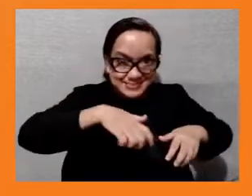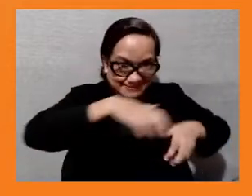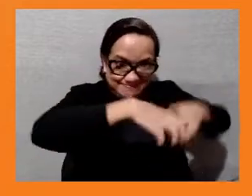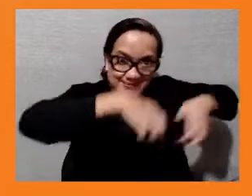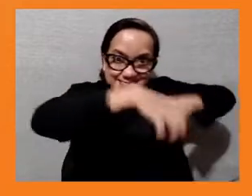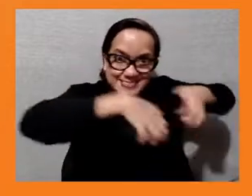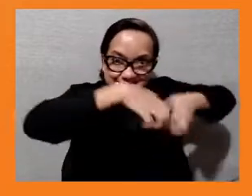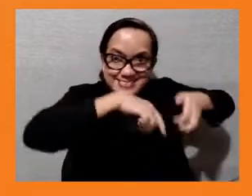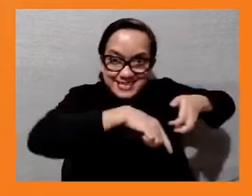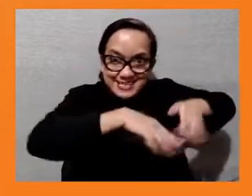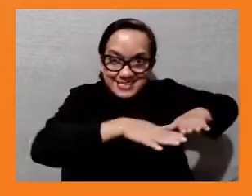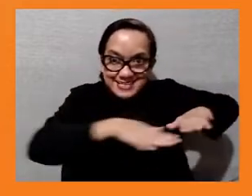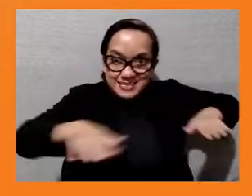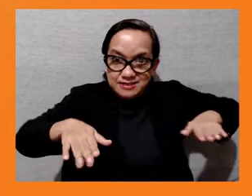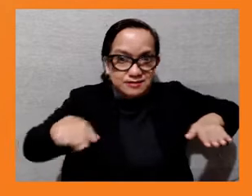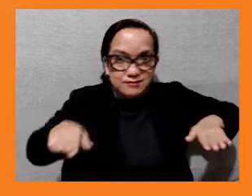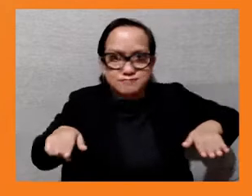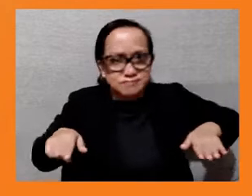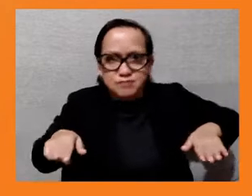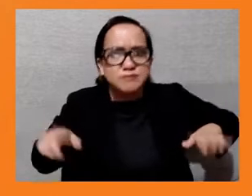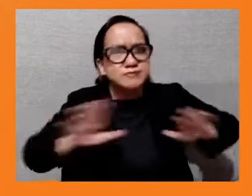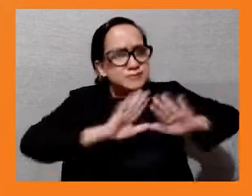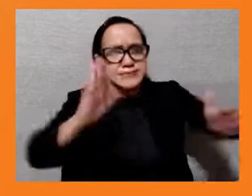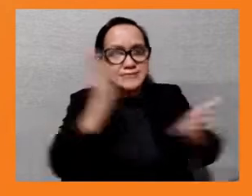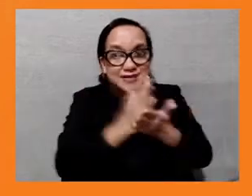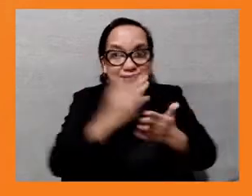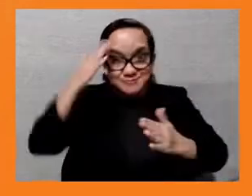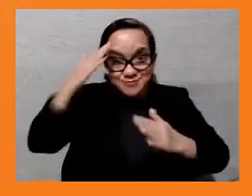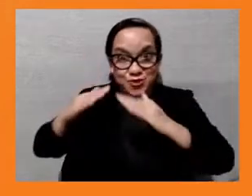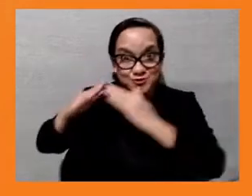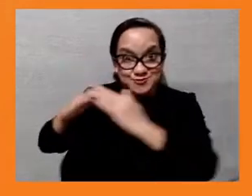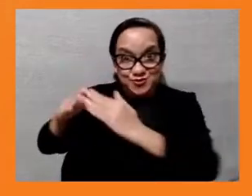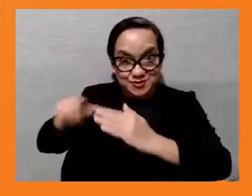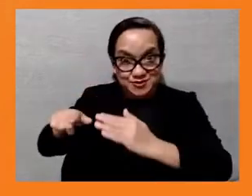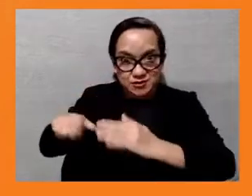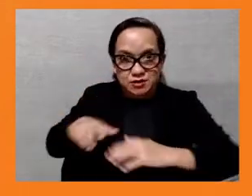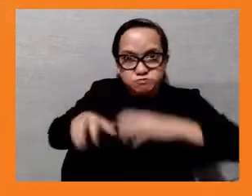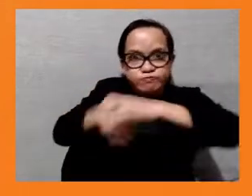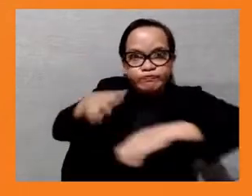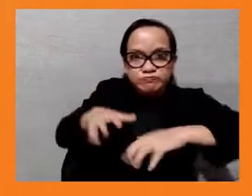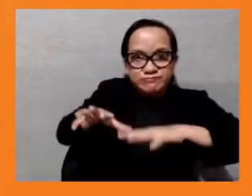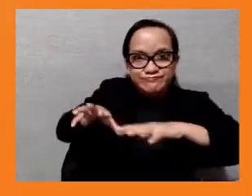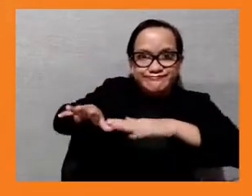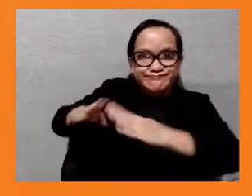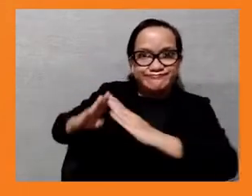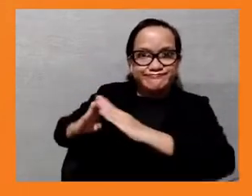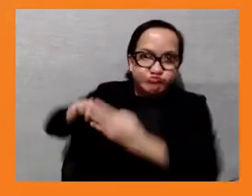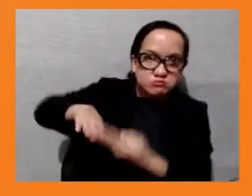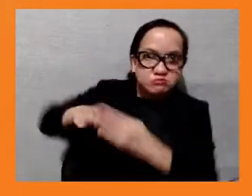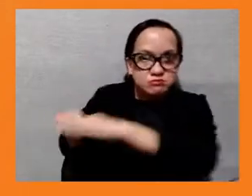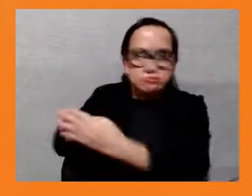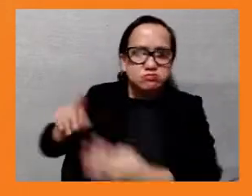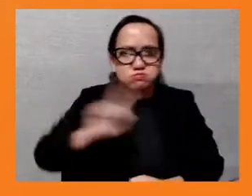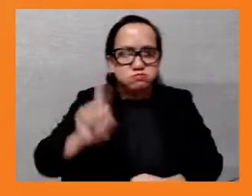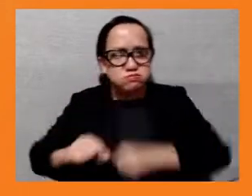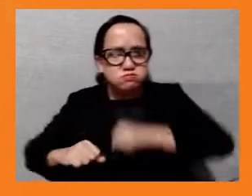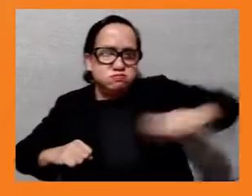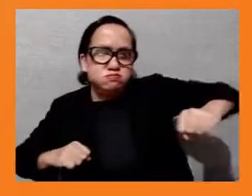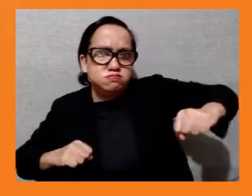we should adopt a different attitude. The spirit is to upgrade and align all these projects with